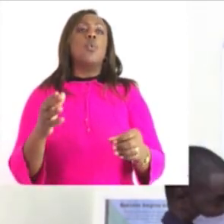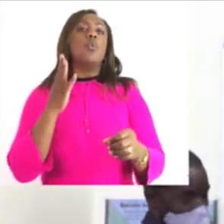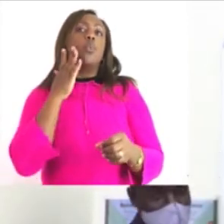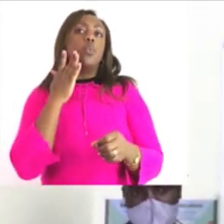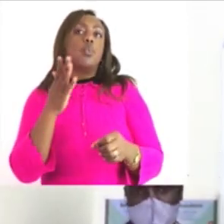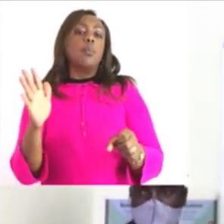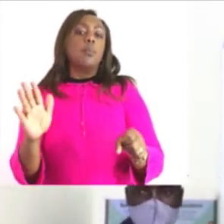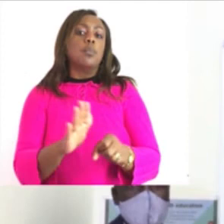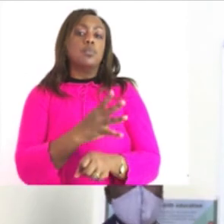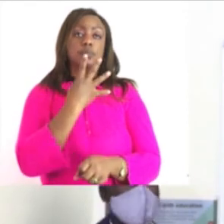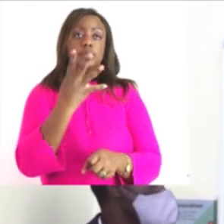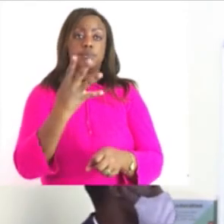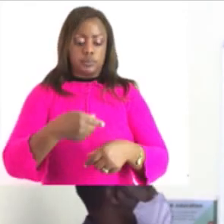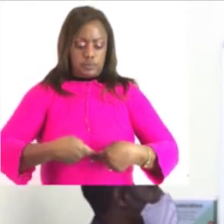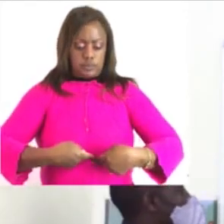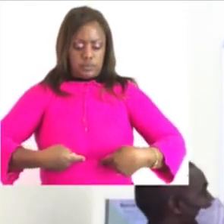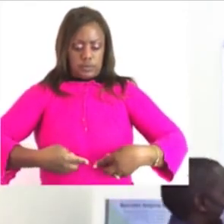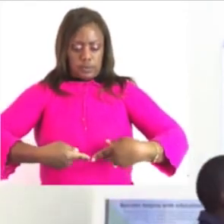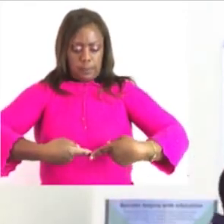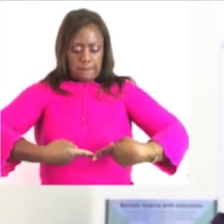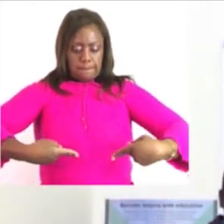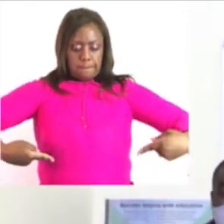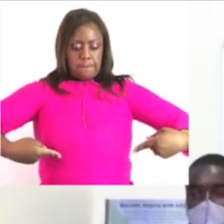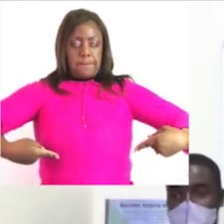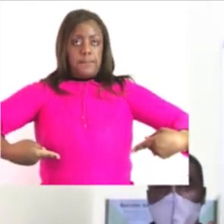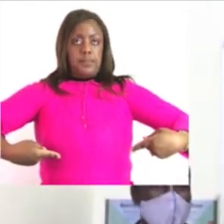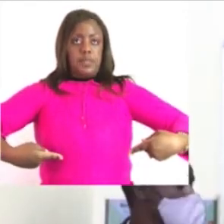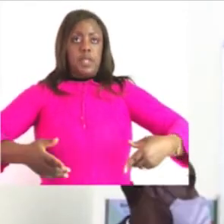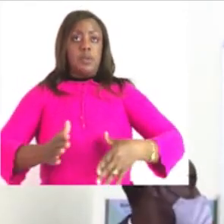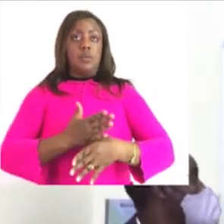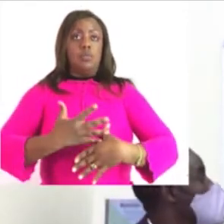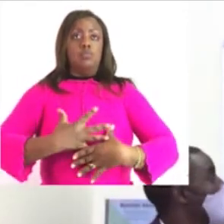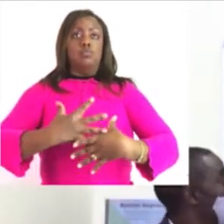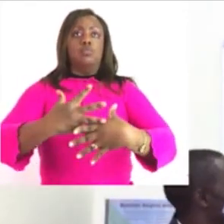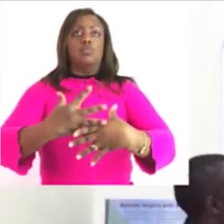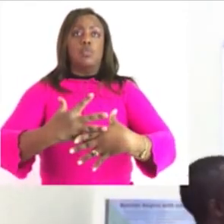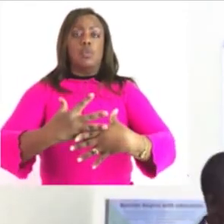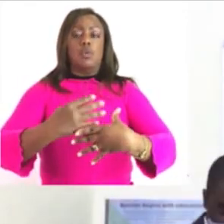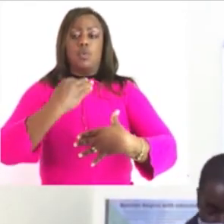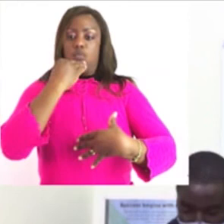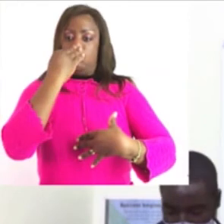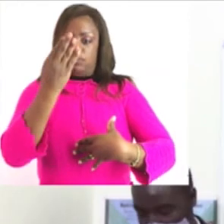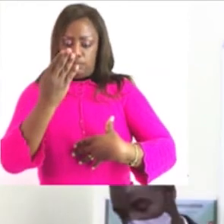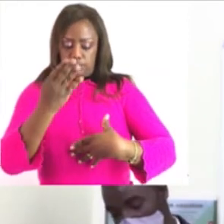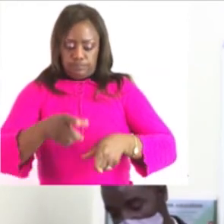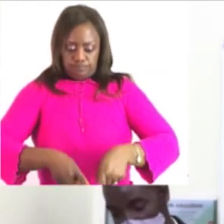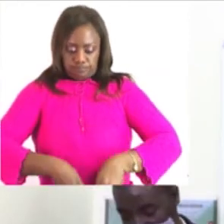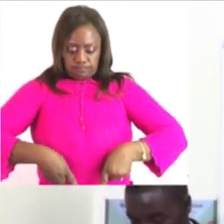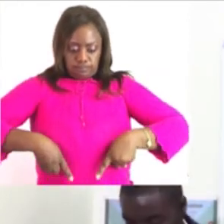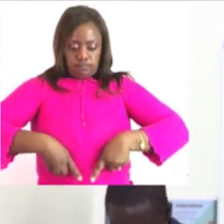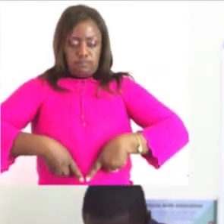underneath my lungs, making sure that the lungs settle down to make sure that the enough air is within the